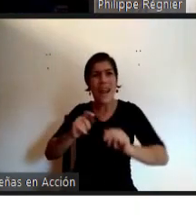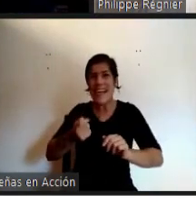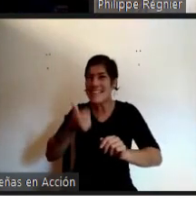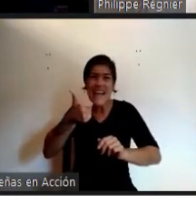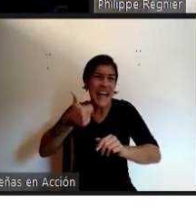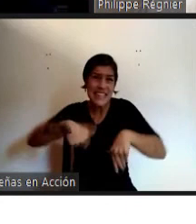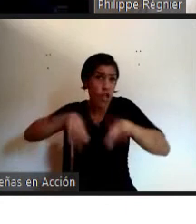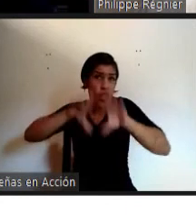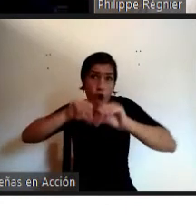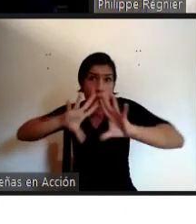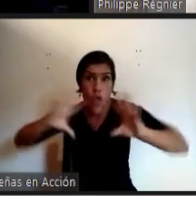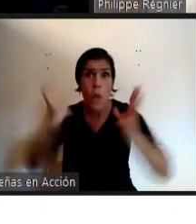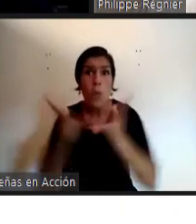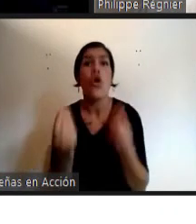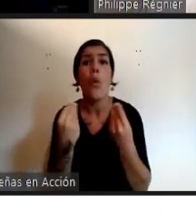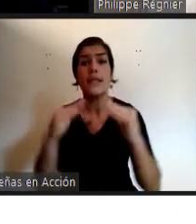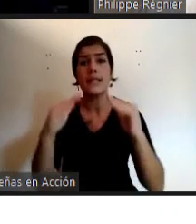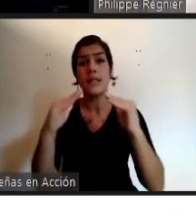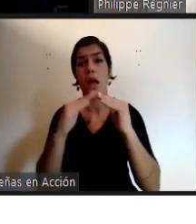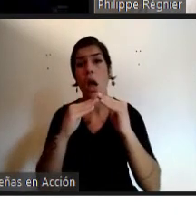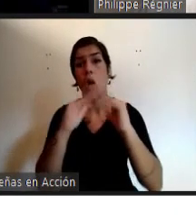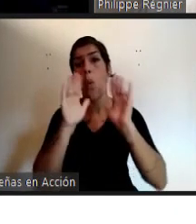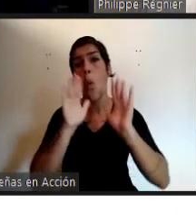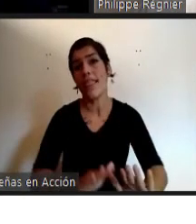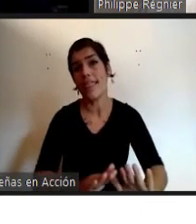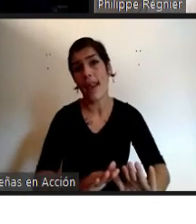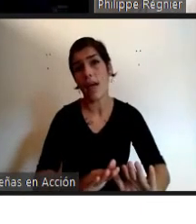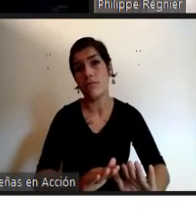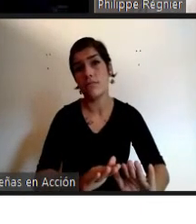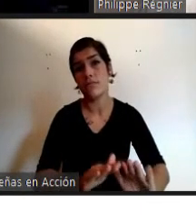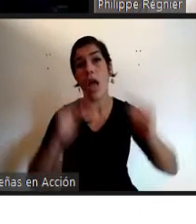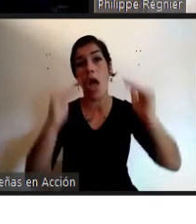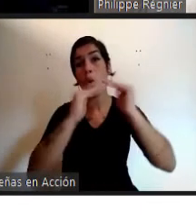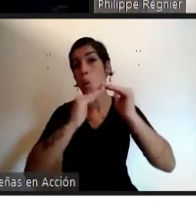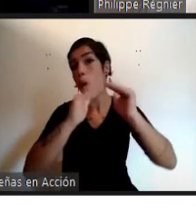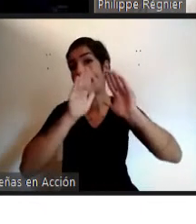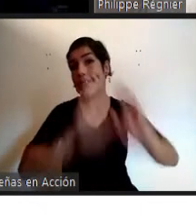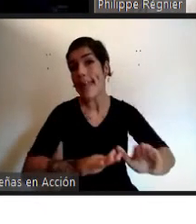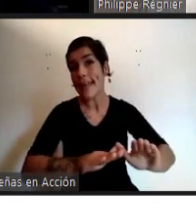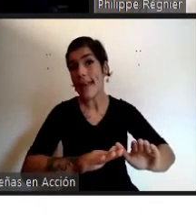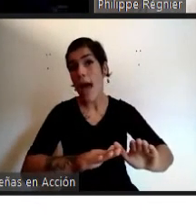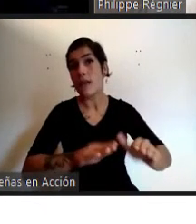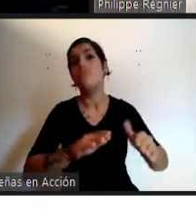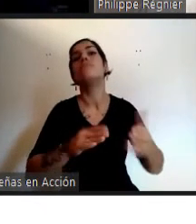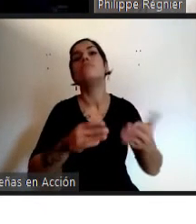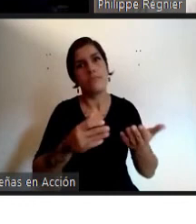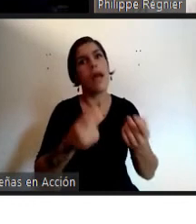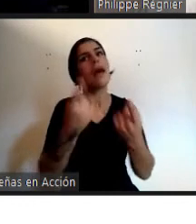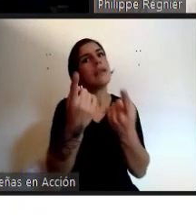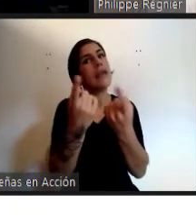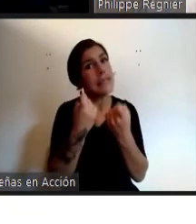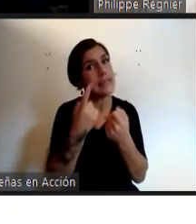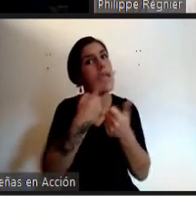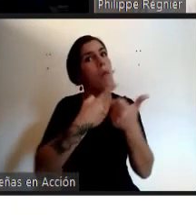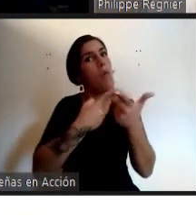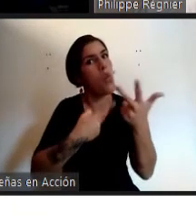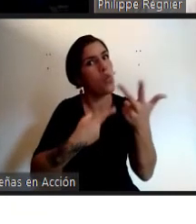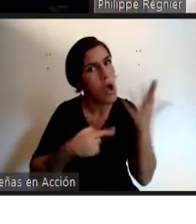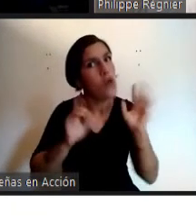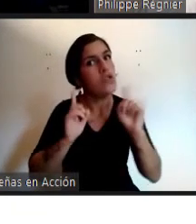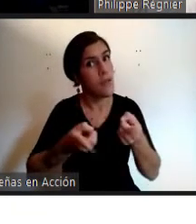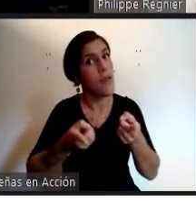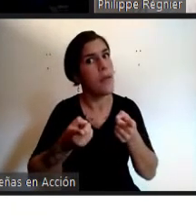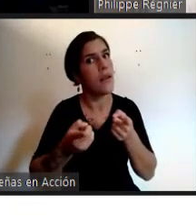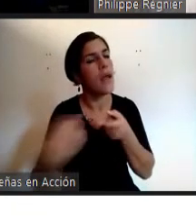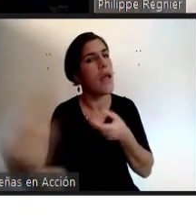made in this very wide radius, but then we are also faced to social progress, and in the majority they